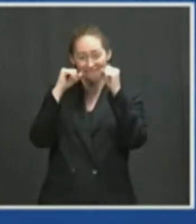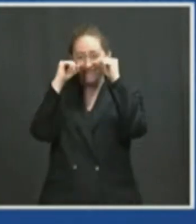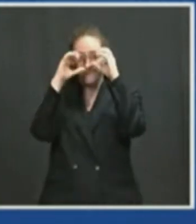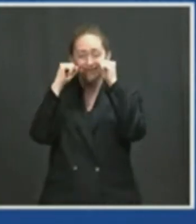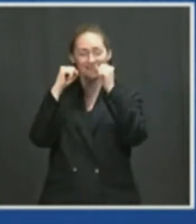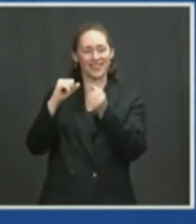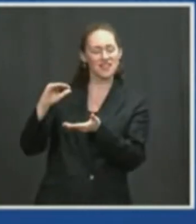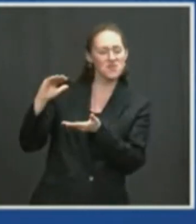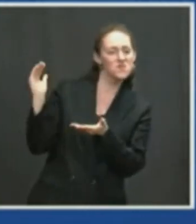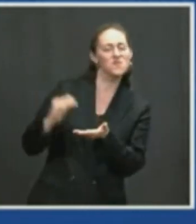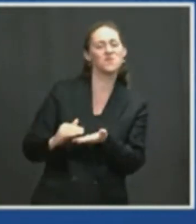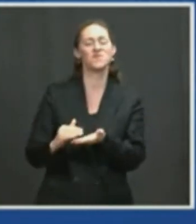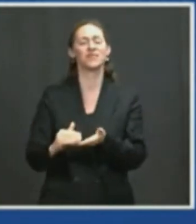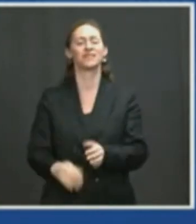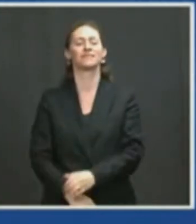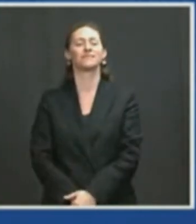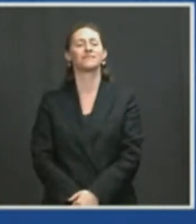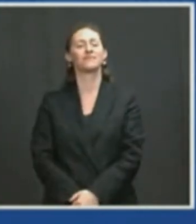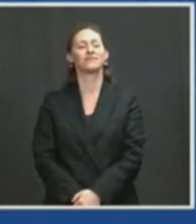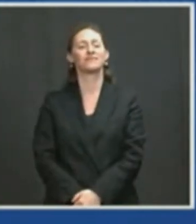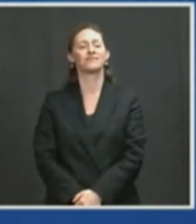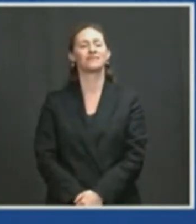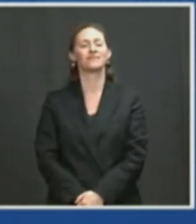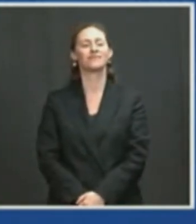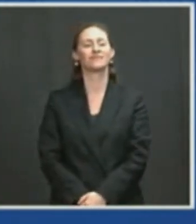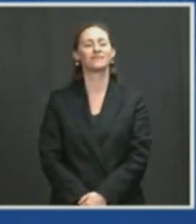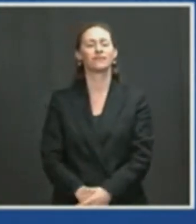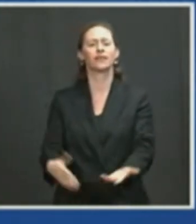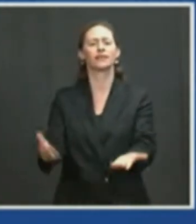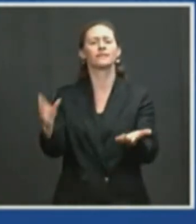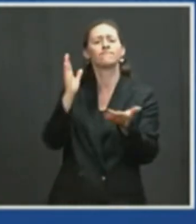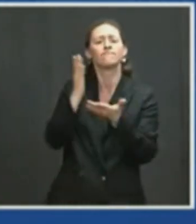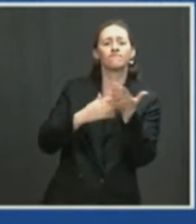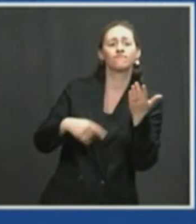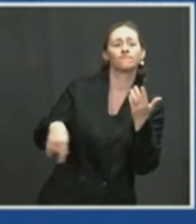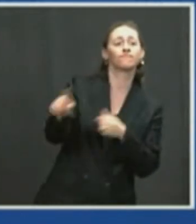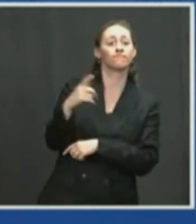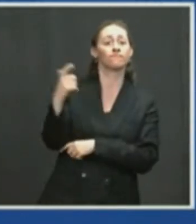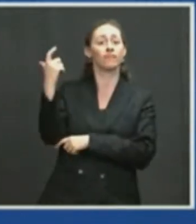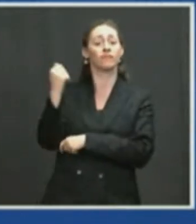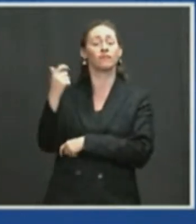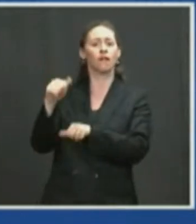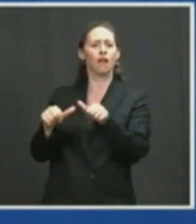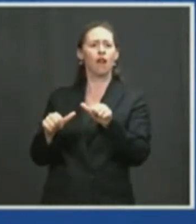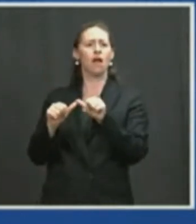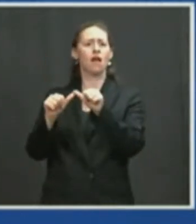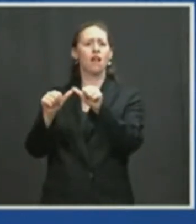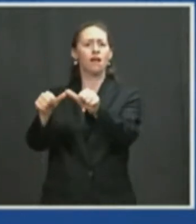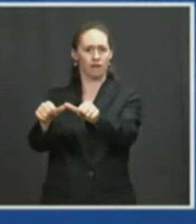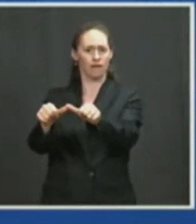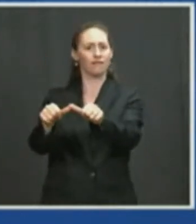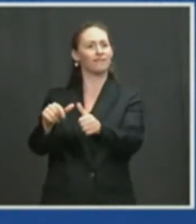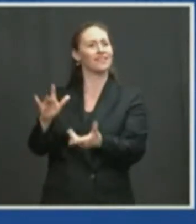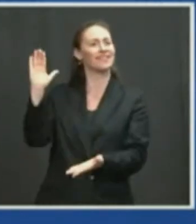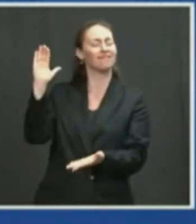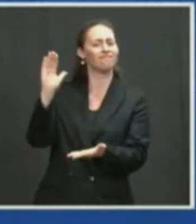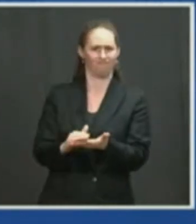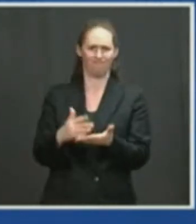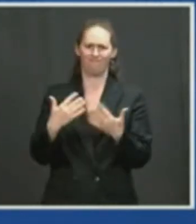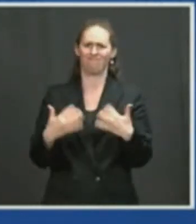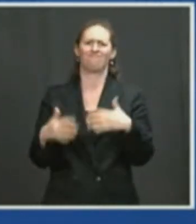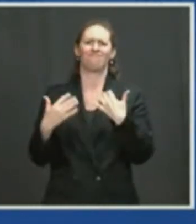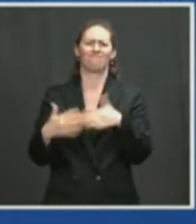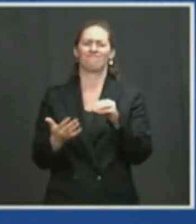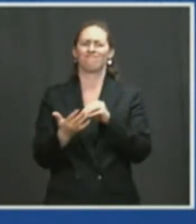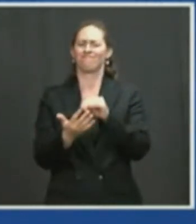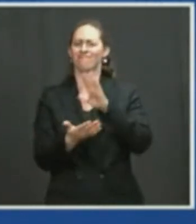years. Long-term unemployment dropped by the second largest amount ever recorded. Not only that, but the signs